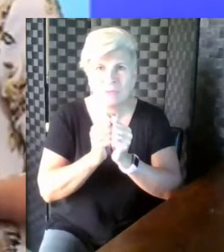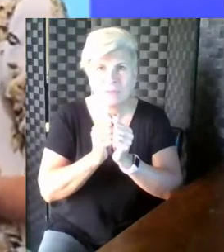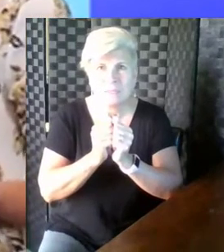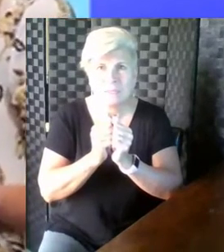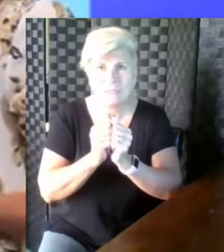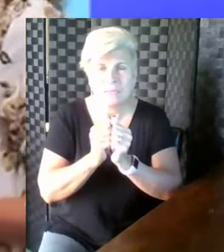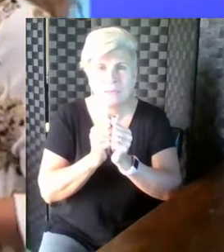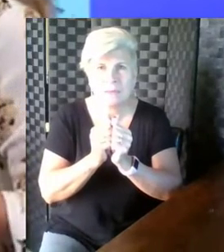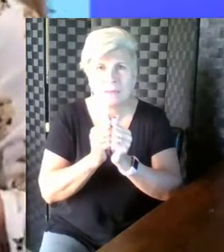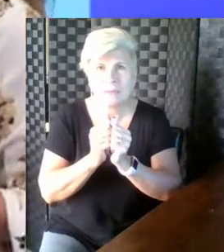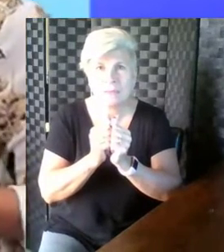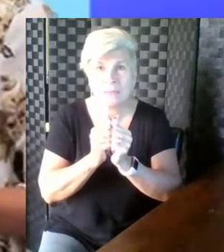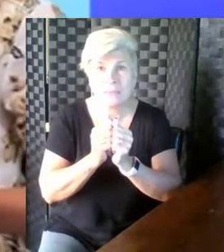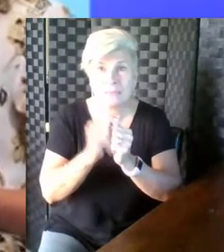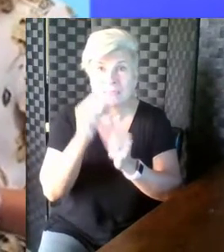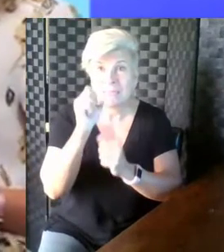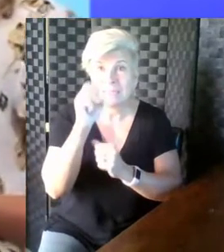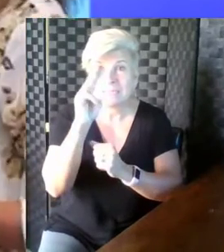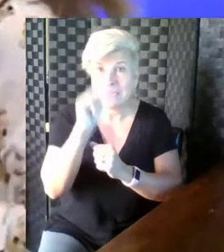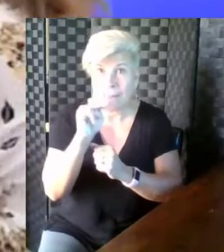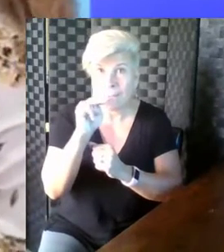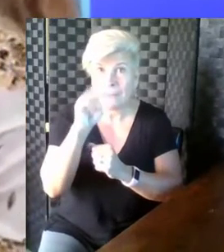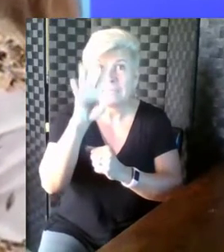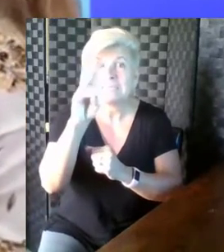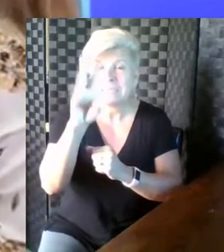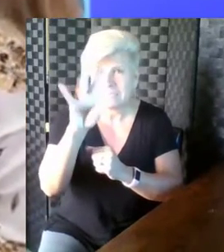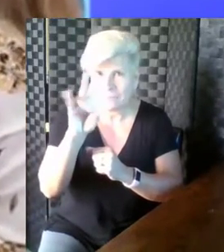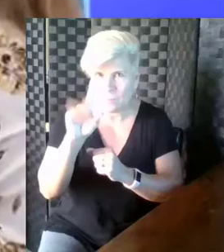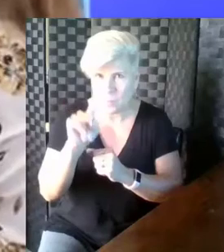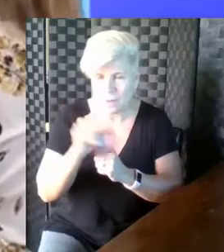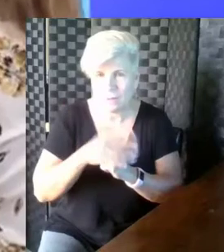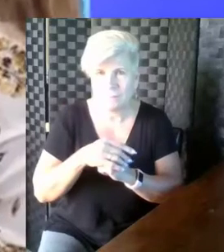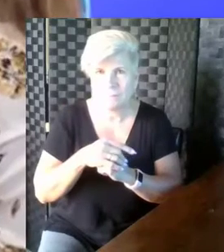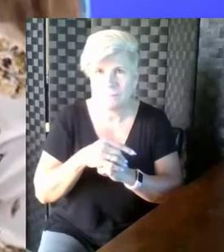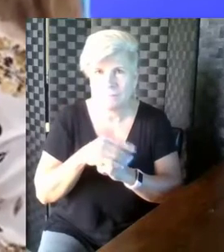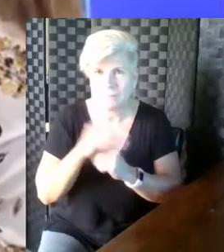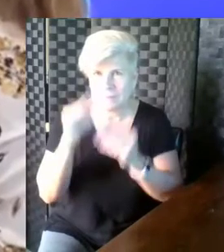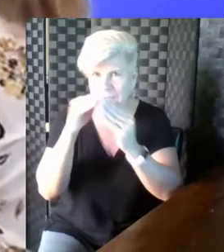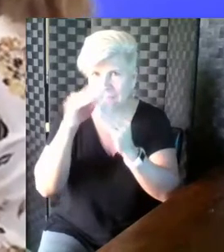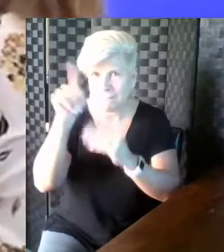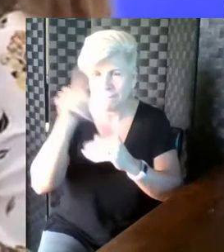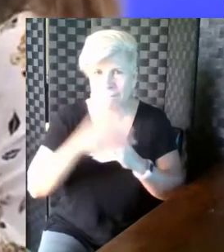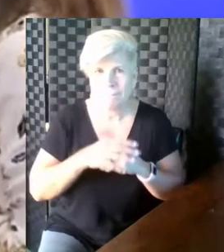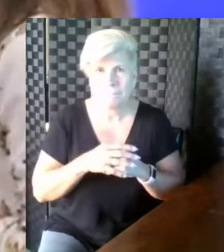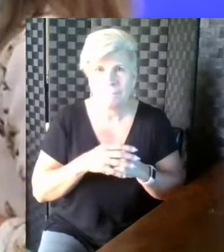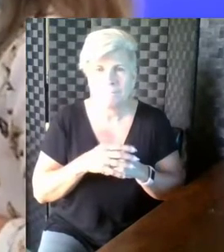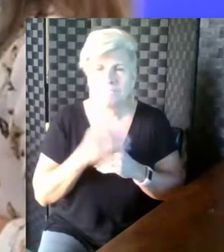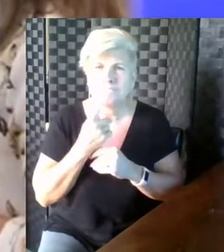to 214, I'm going to get the sum, which is 671. I'm going to put that up here at the top.